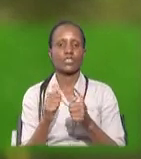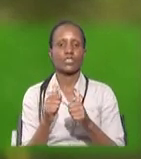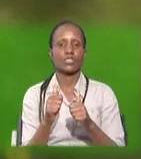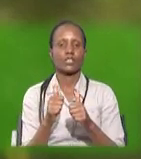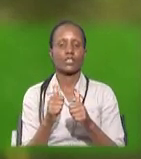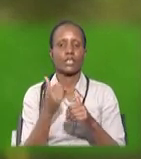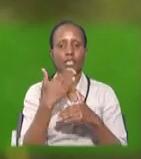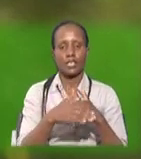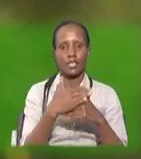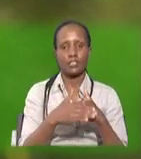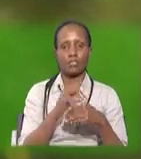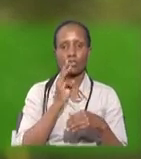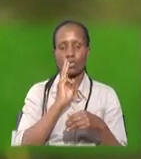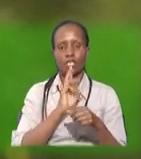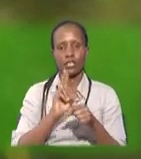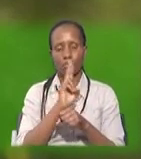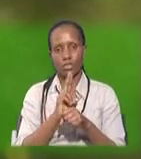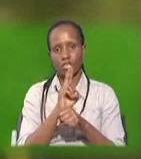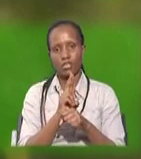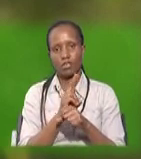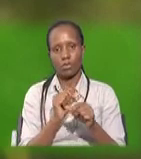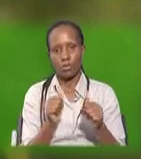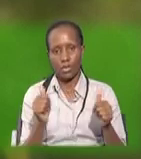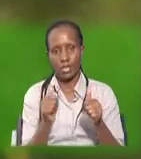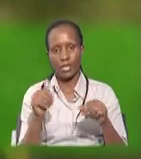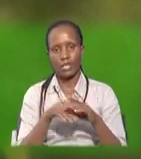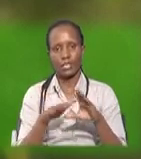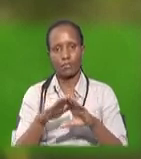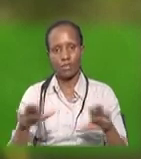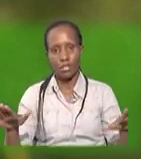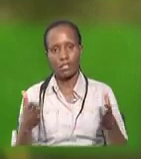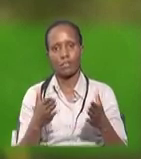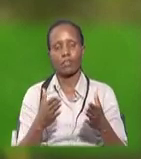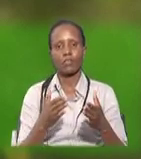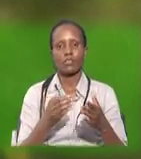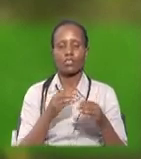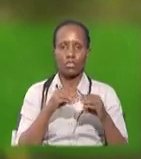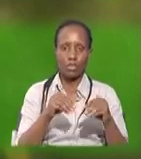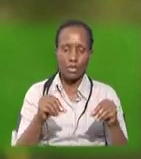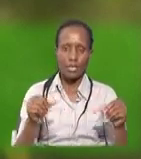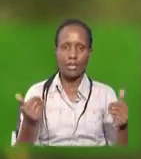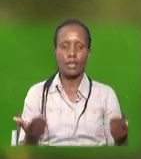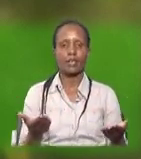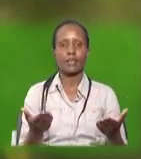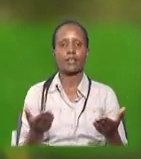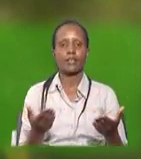that are related to water use efficiency in the field, water productivity in the field,